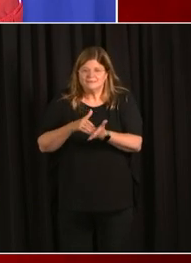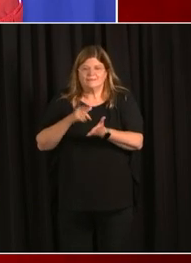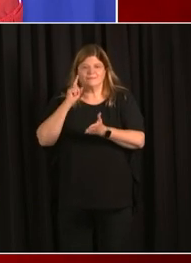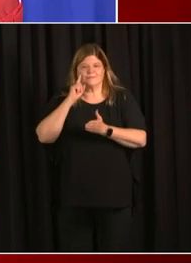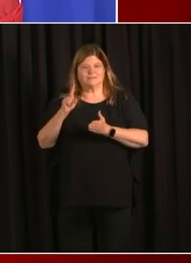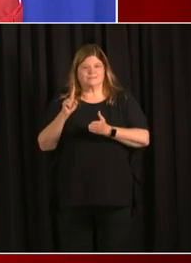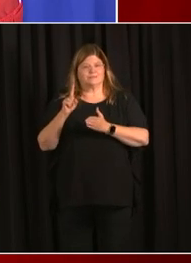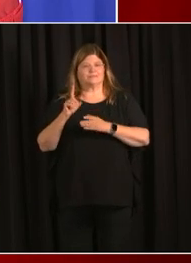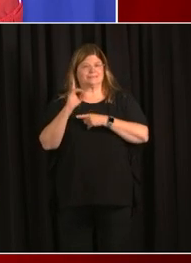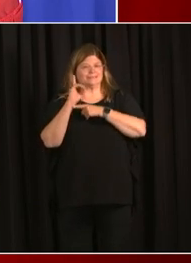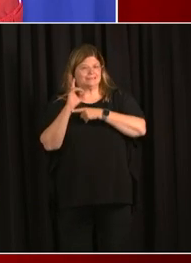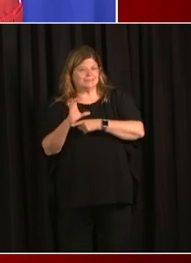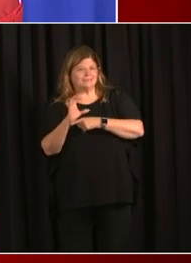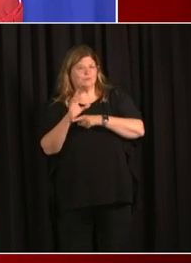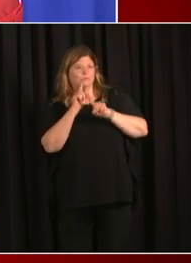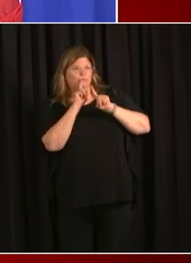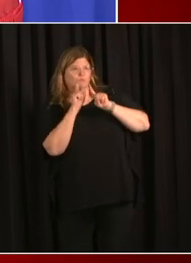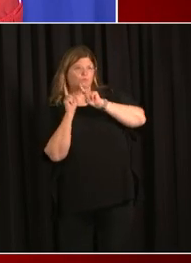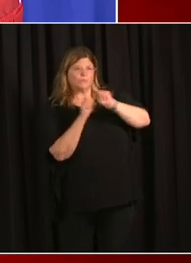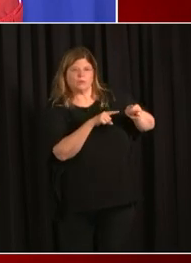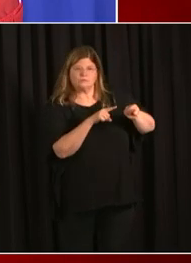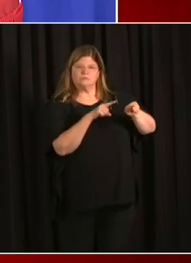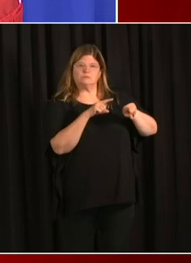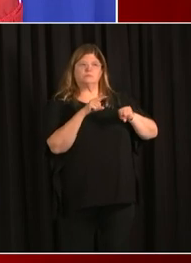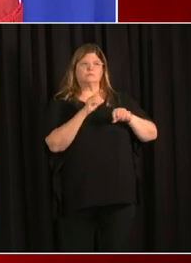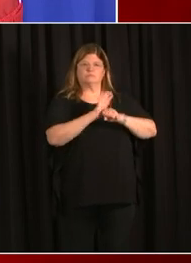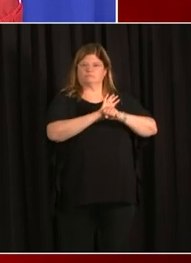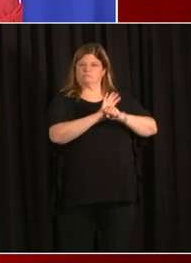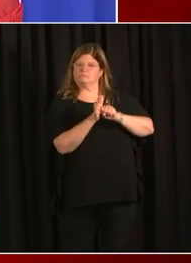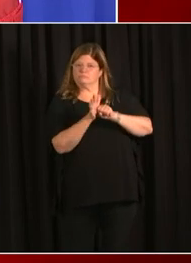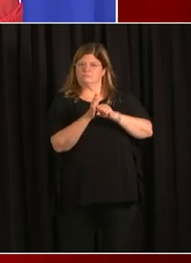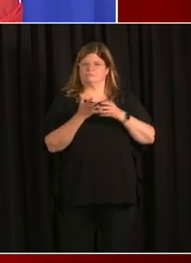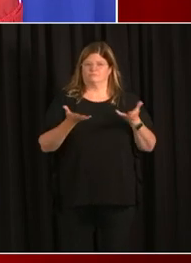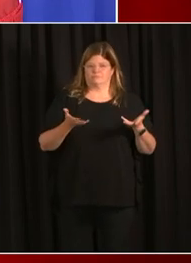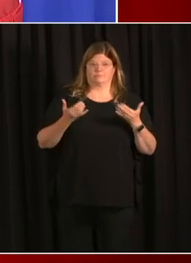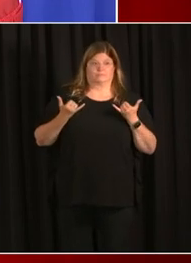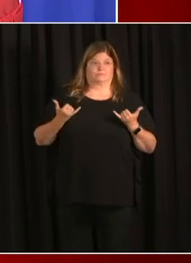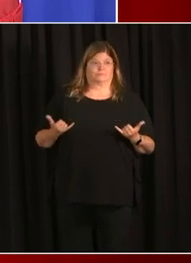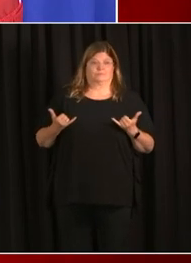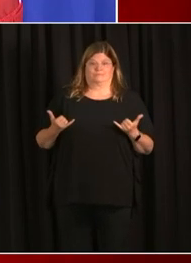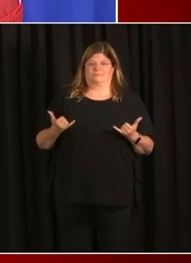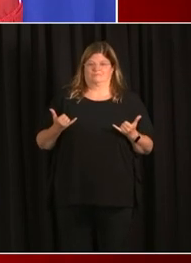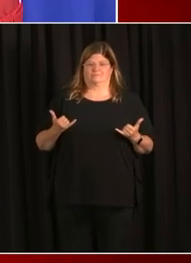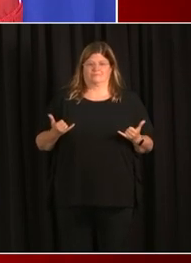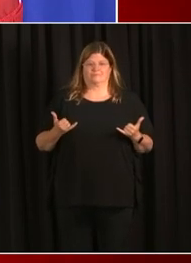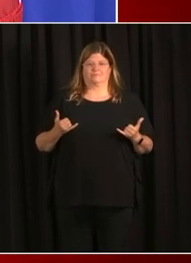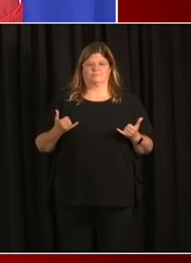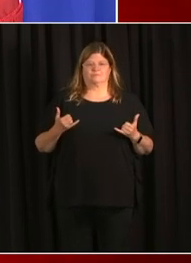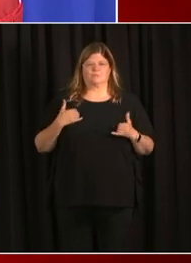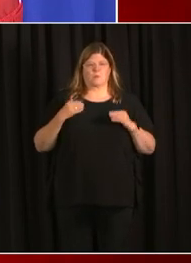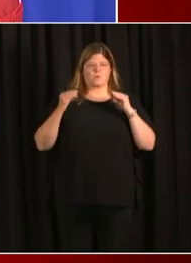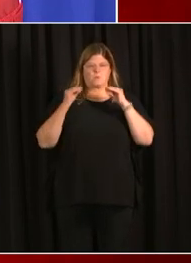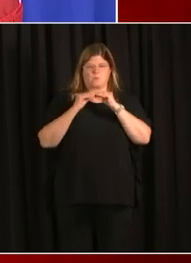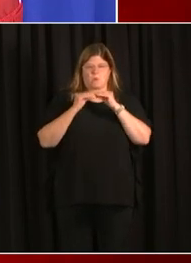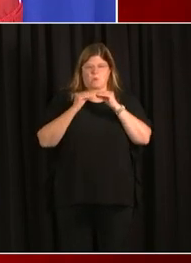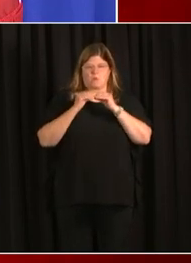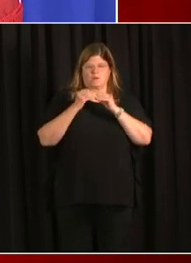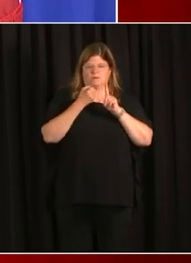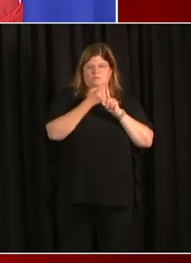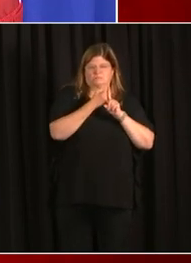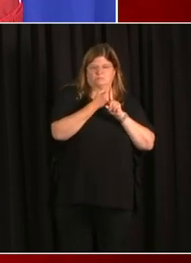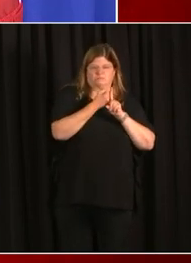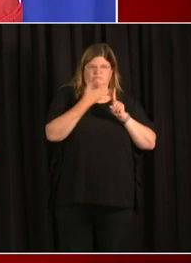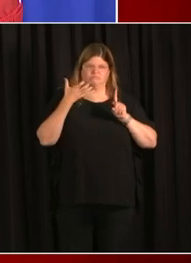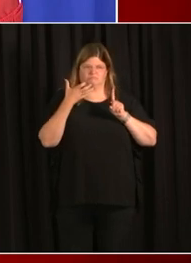to COVID-19. Today, we are going to do a little bit longer presentation and a